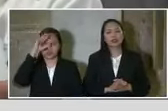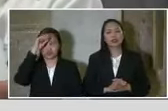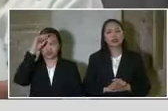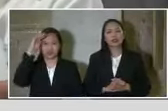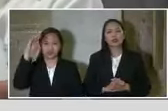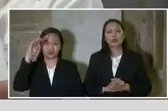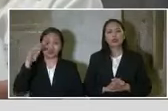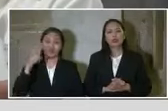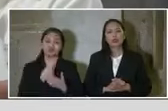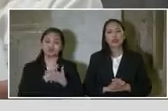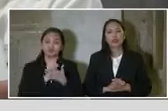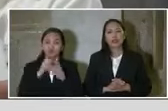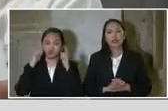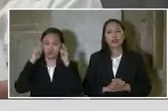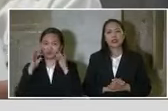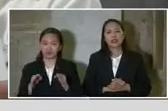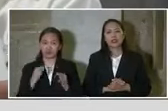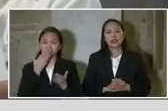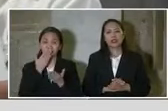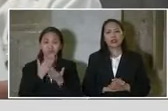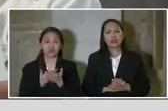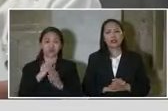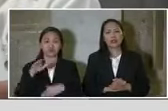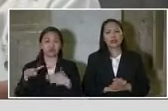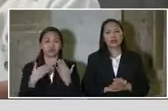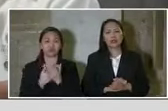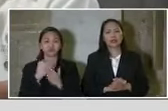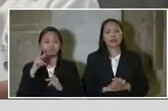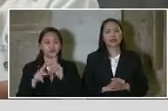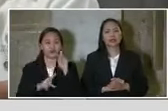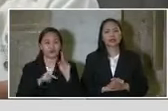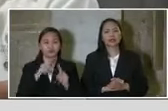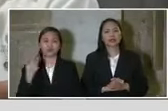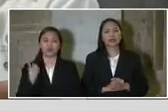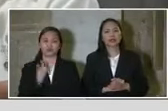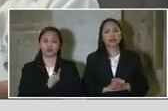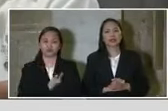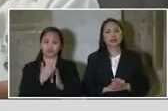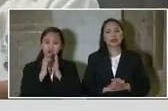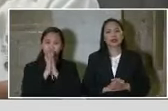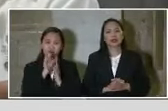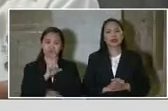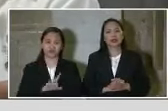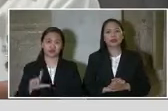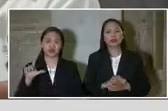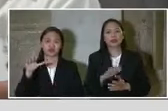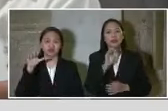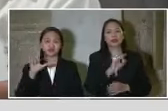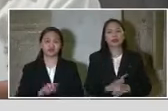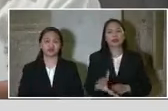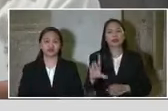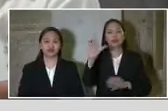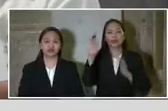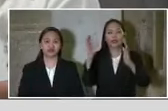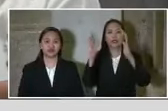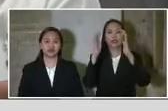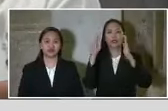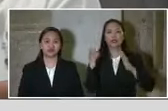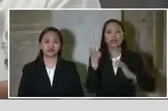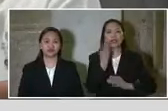decisions for the good of all people, let us pray to the Lord. Lord, hear our